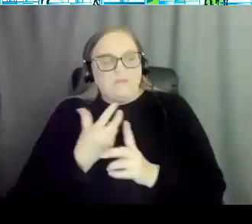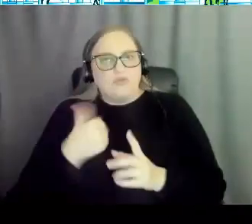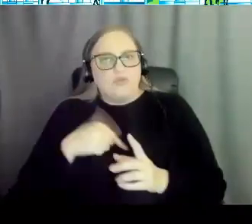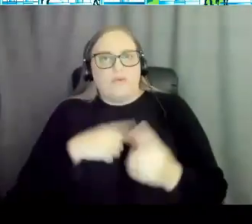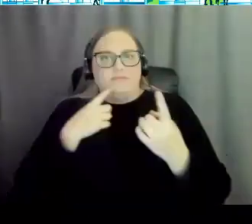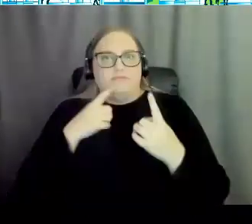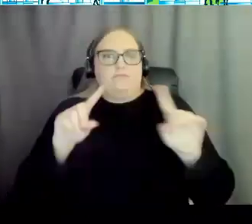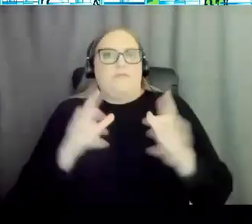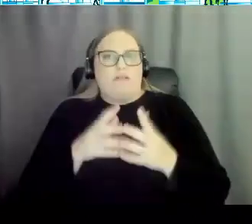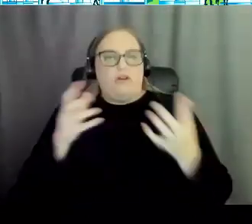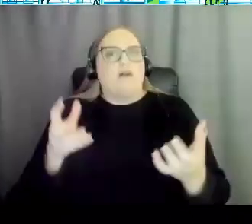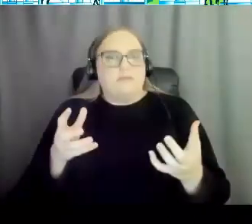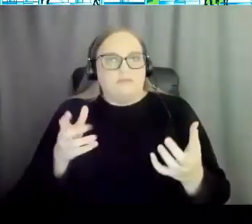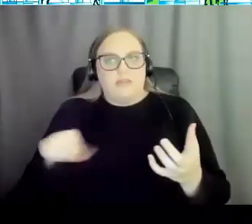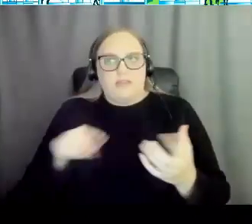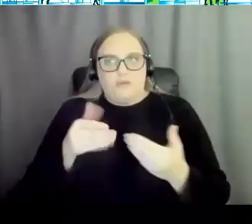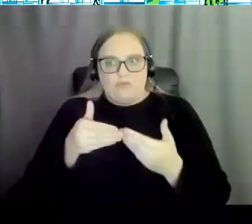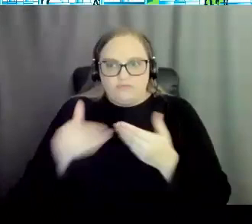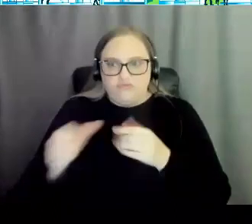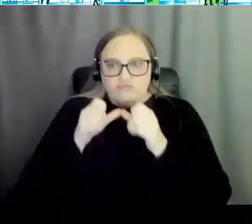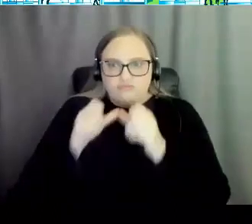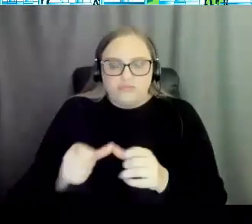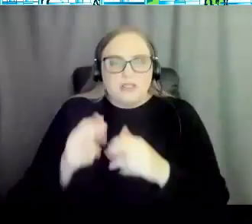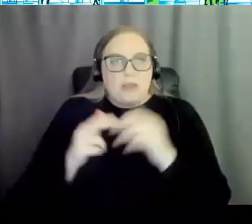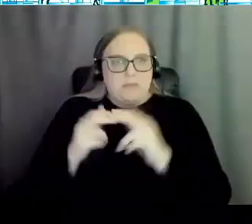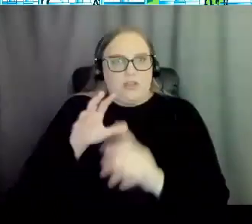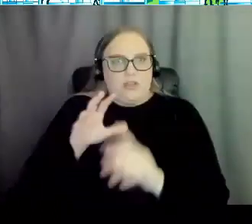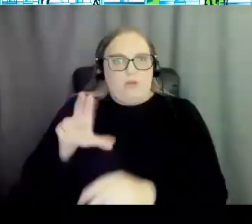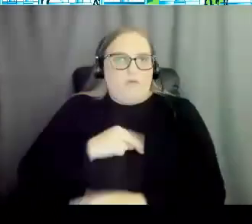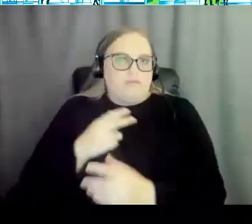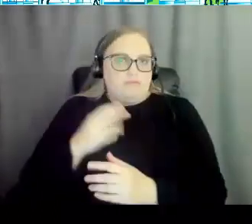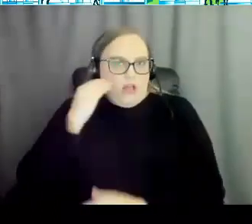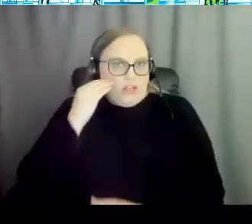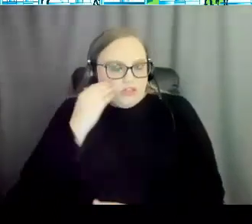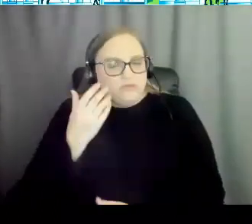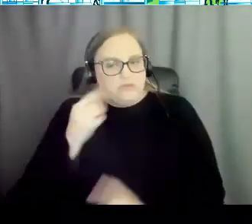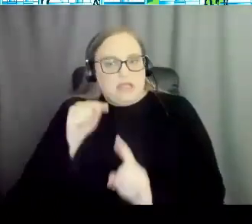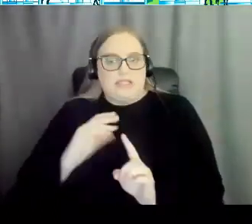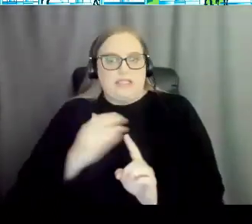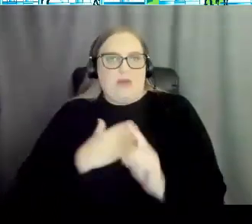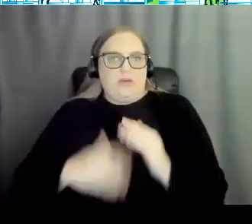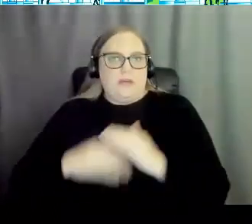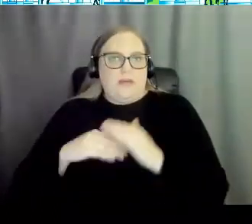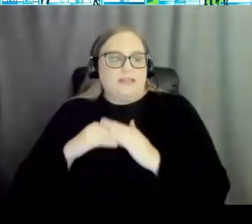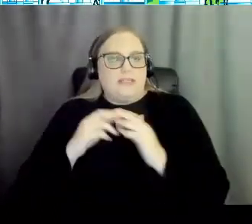They'll carry on and build on their knowledge. And this is our capacity building, in my view.